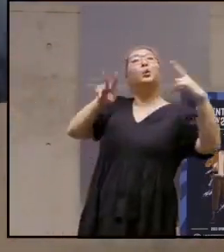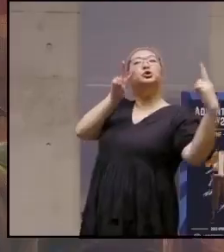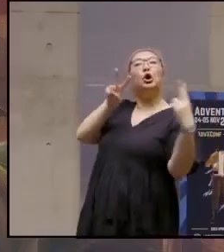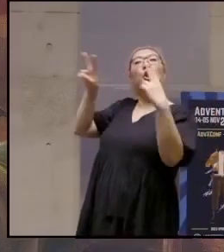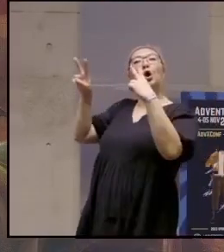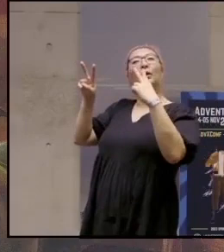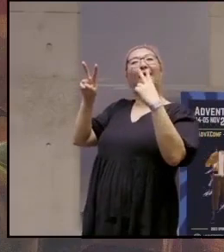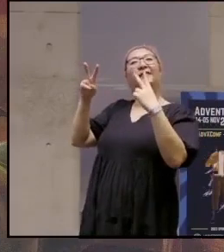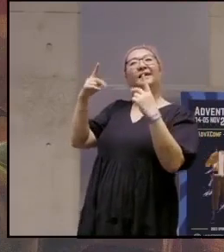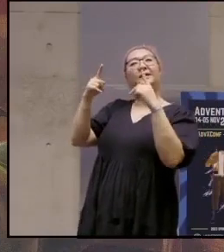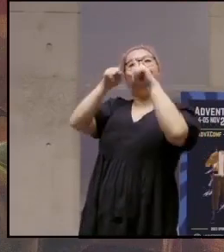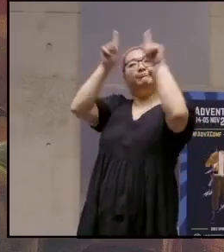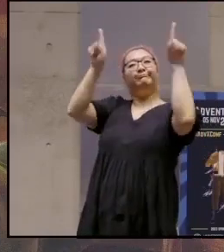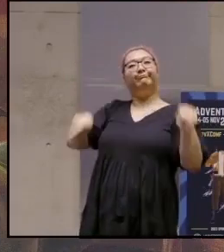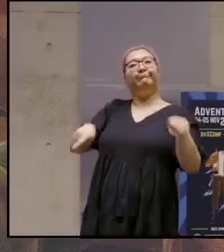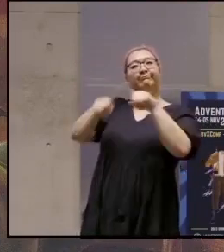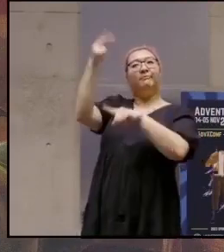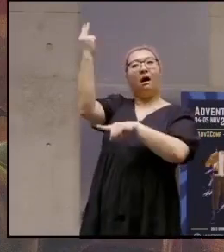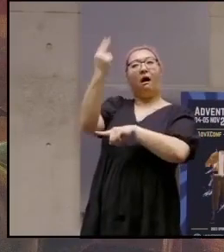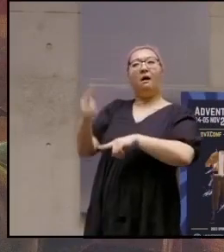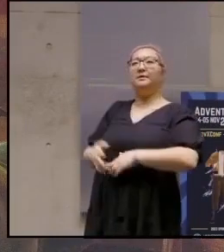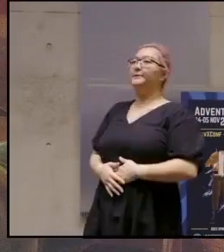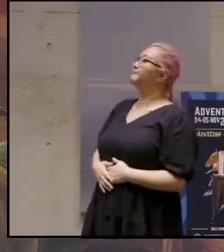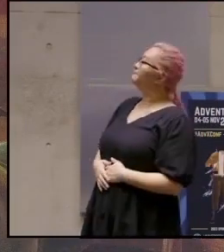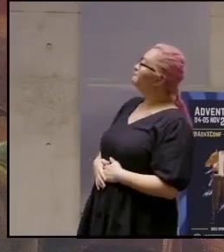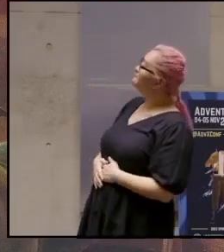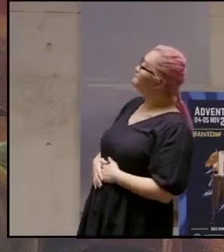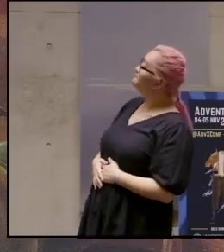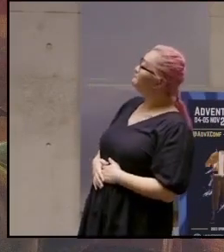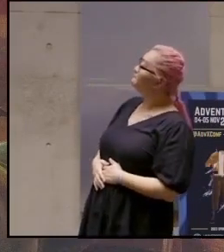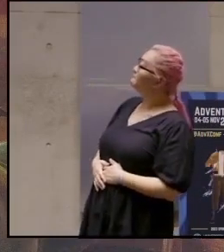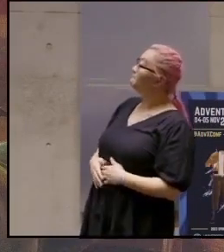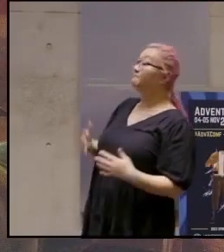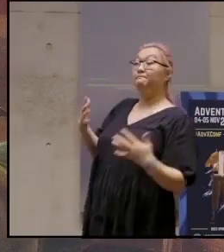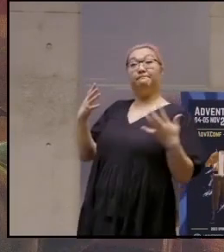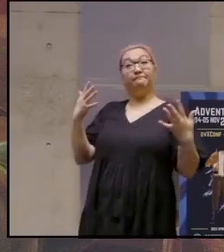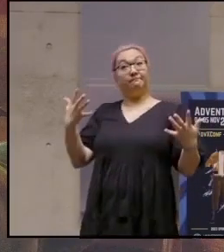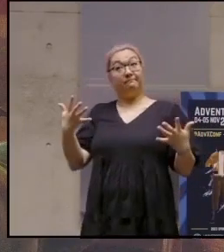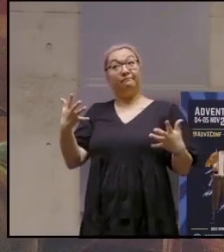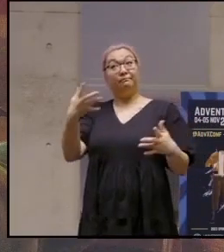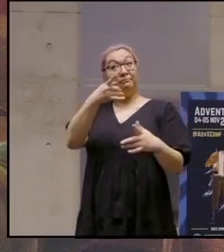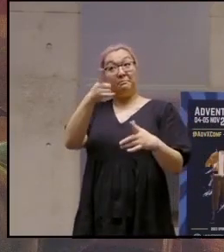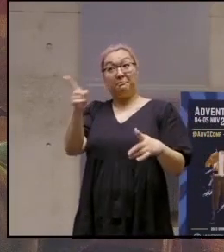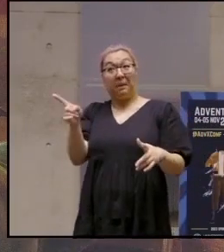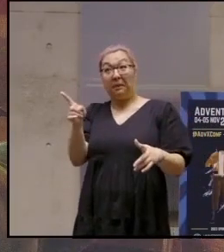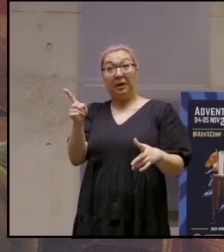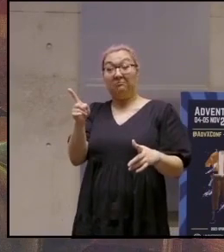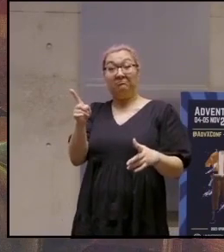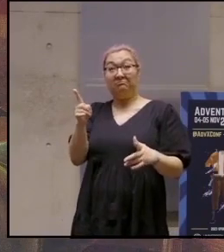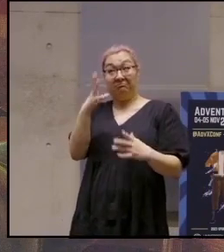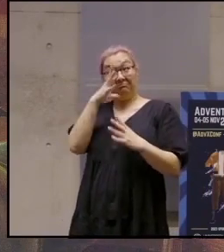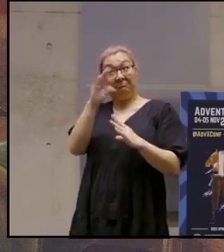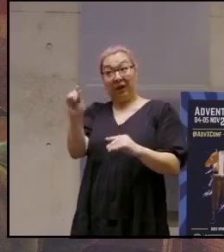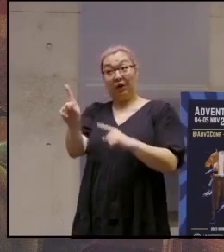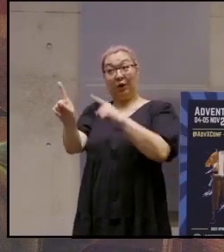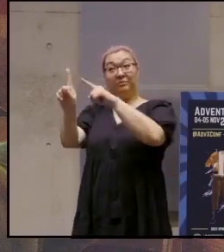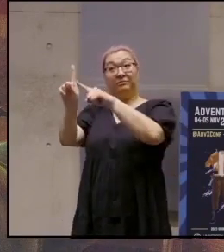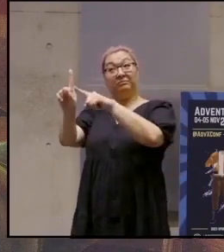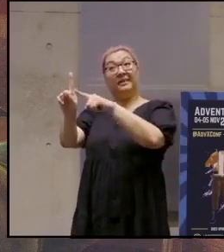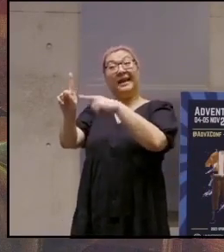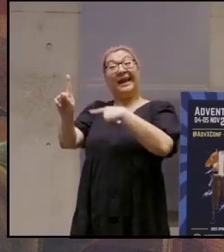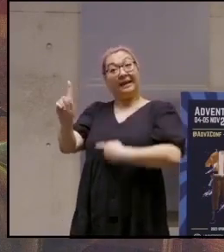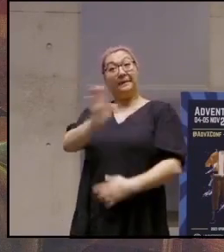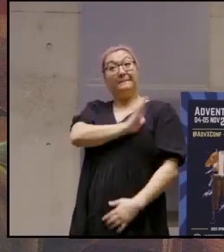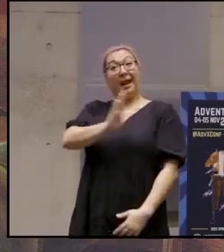portraits, right? You might not be surprised to hear that Allende here was a military man. He served in the army. He